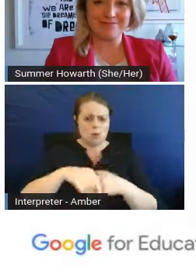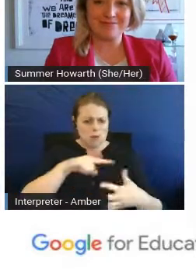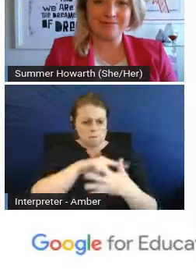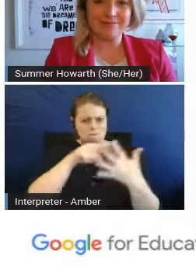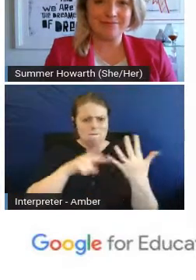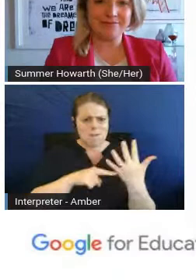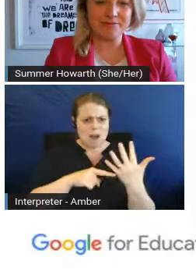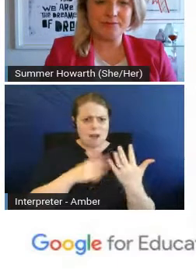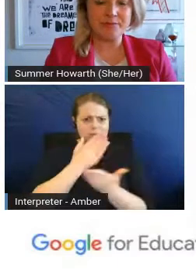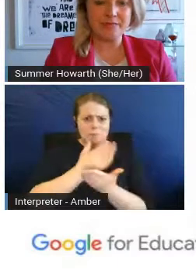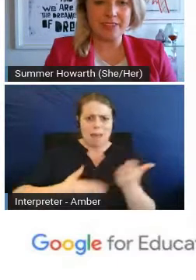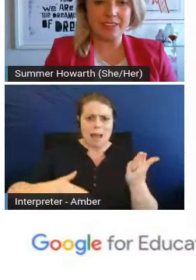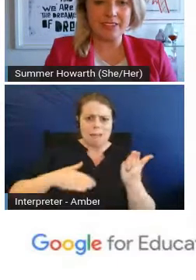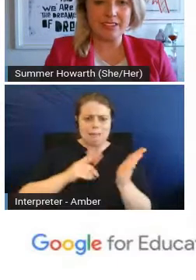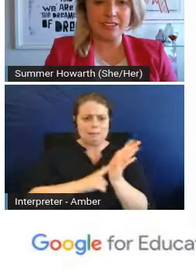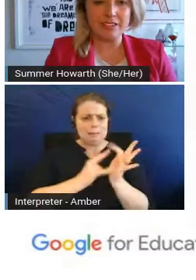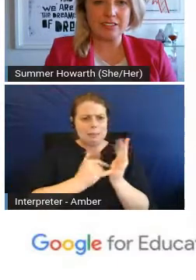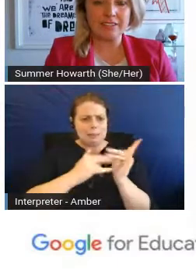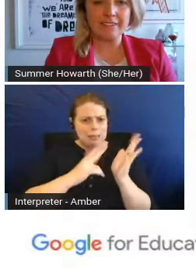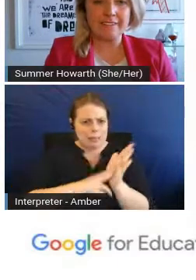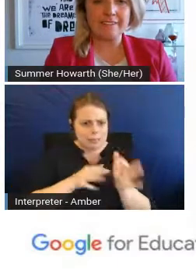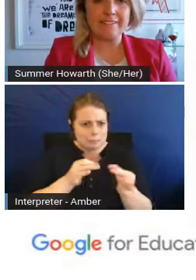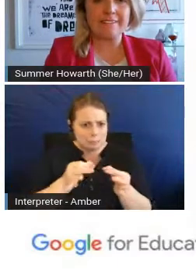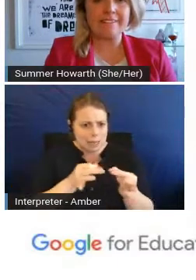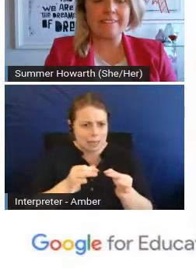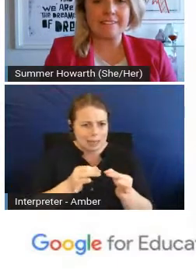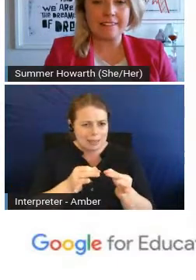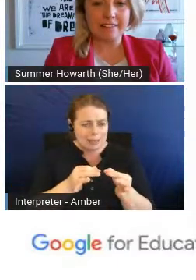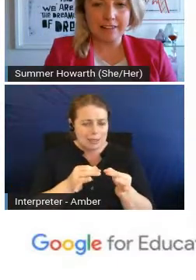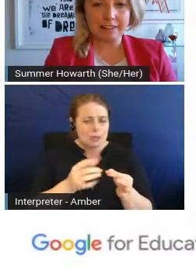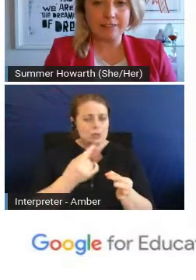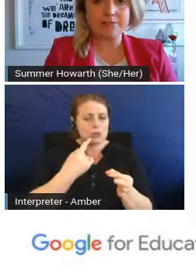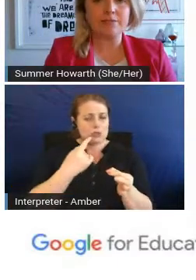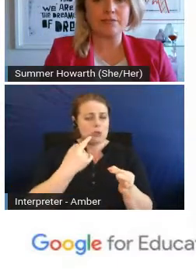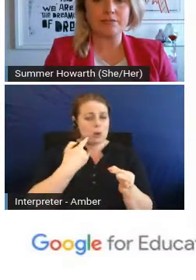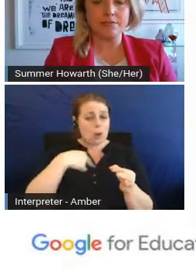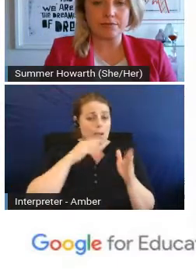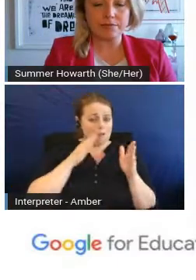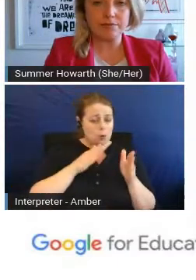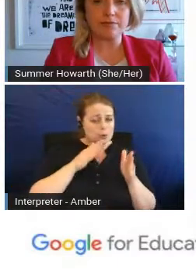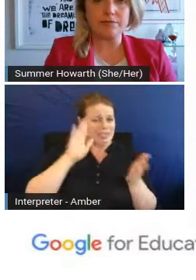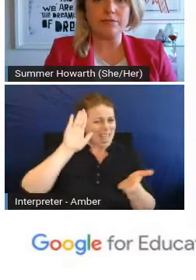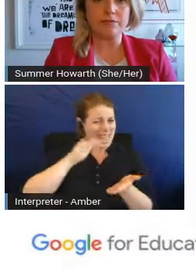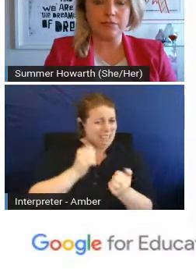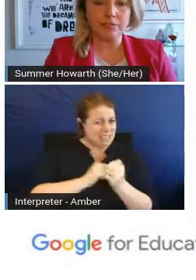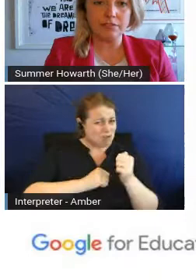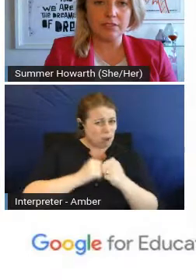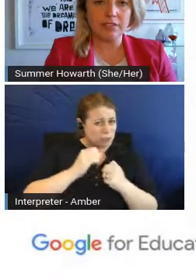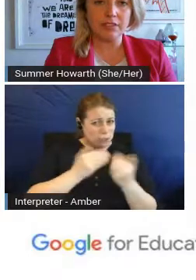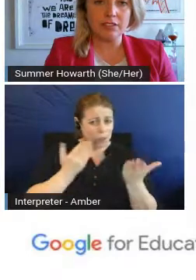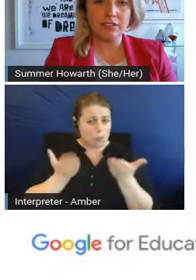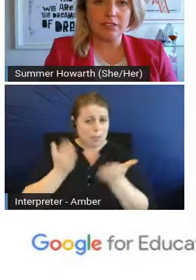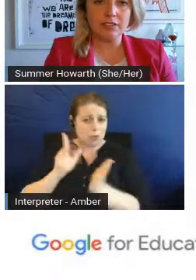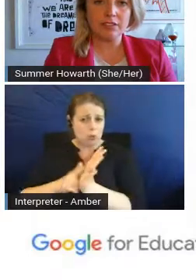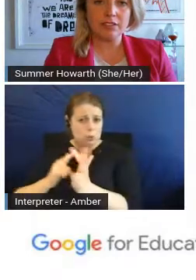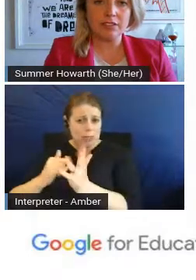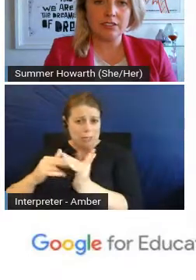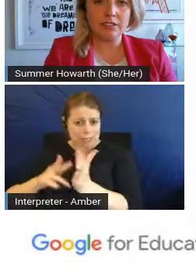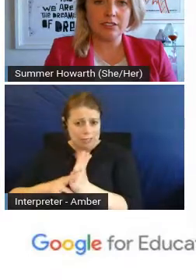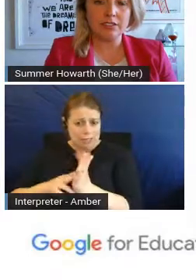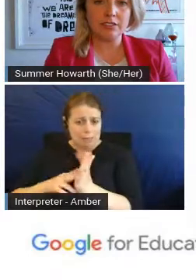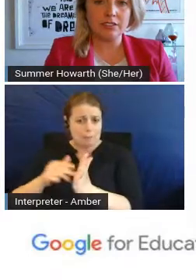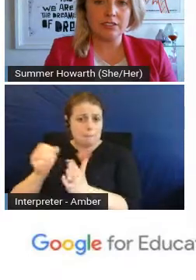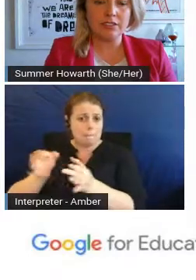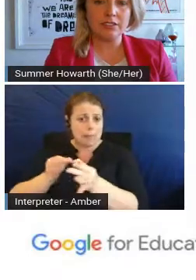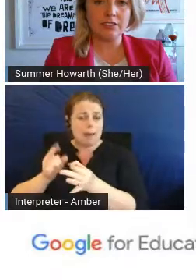at is something which is less structured than a lesson plan, but has elements in it which we know are important